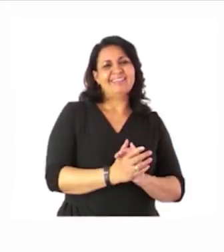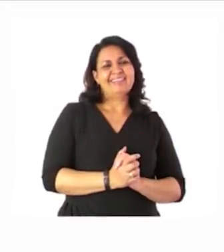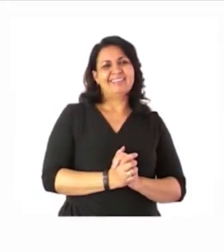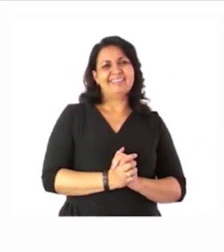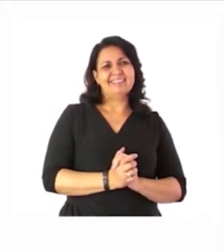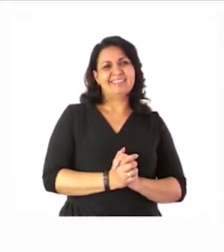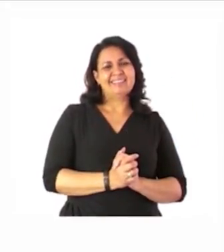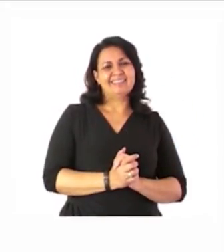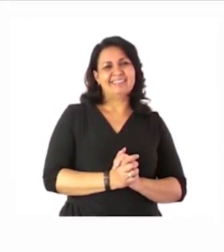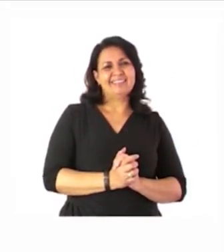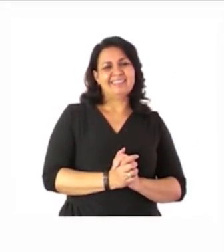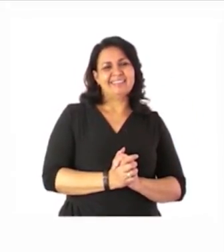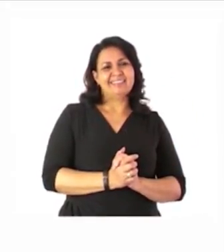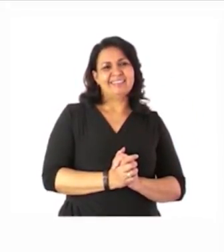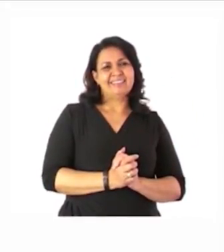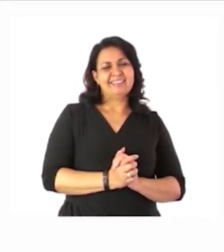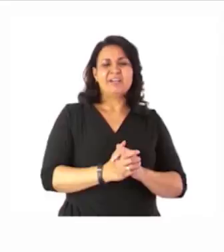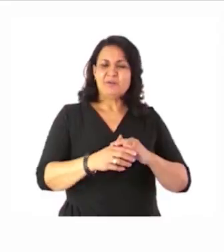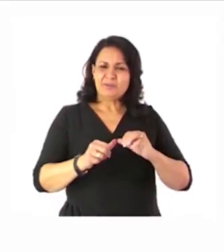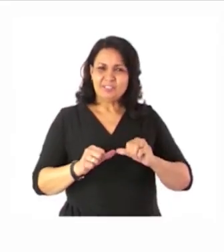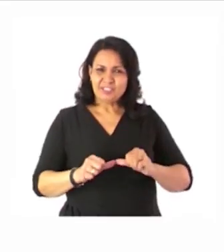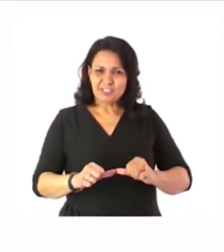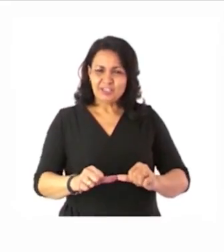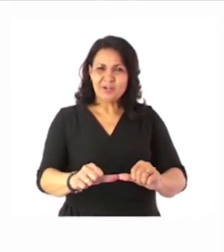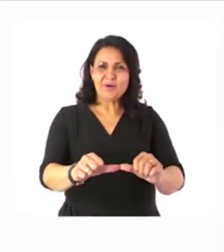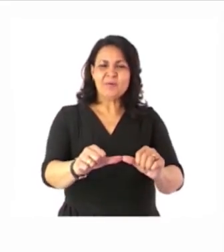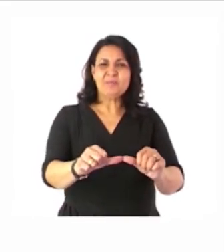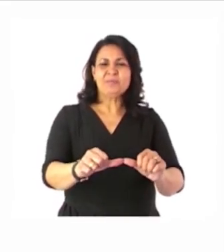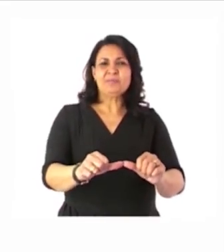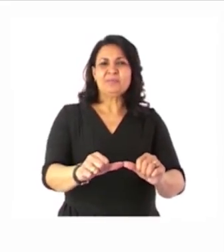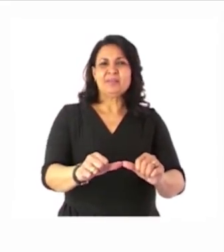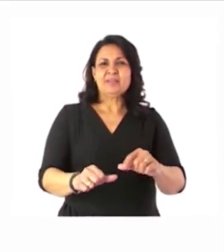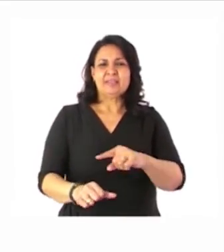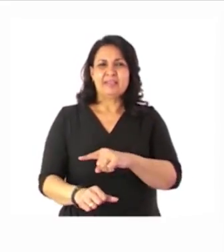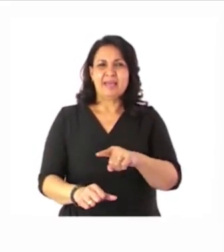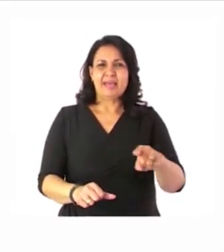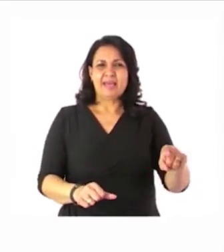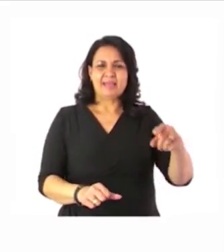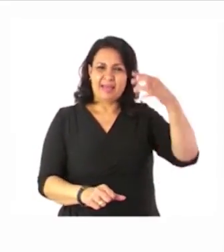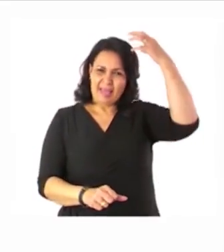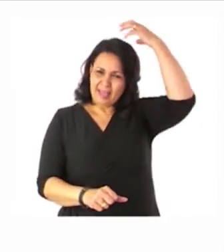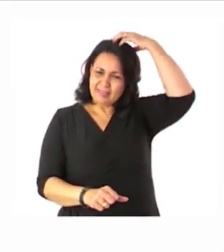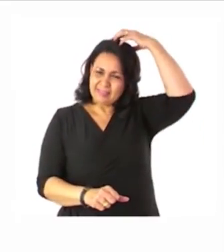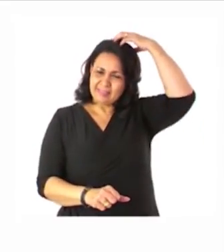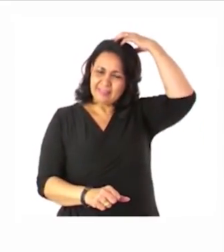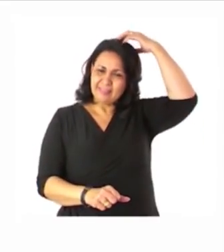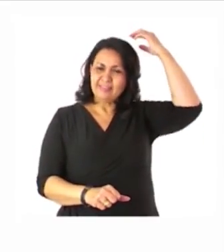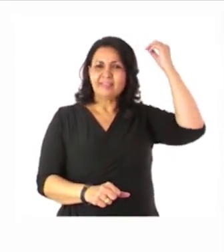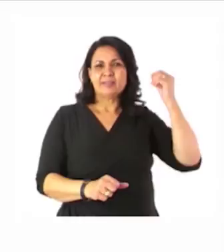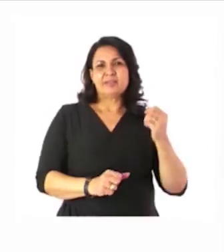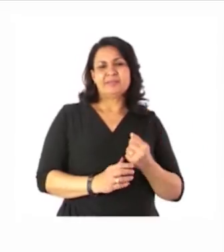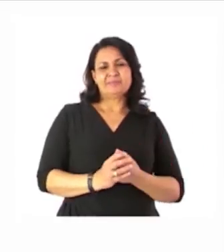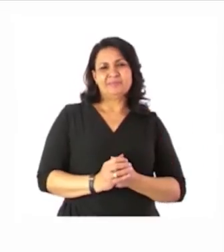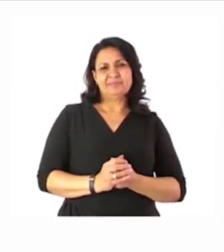and the rest of the pictures if you look at the second one where the hats are look very